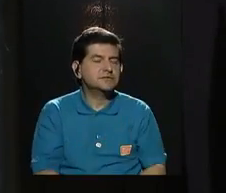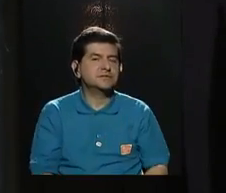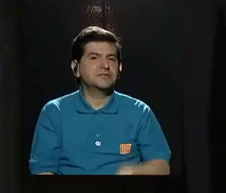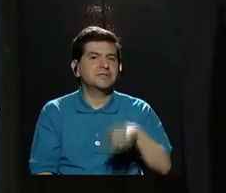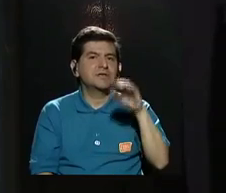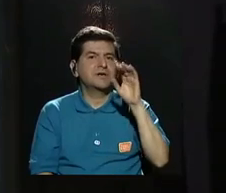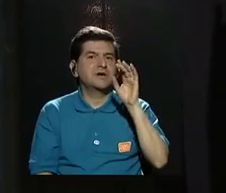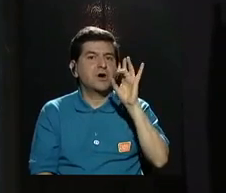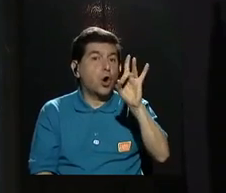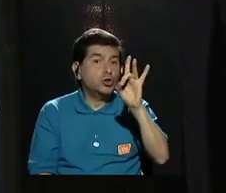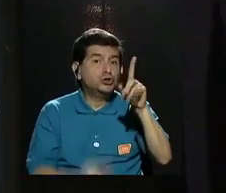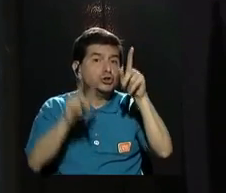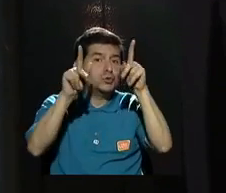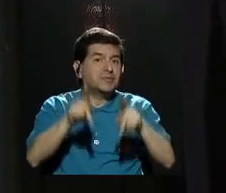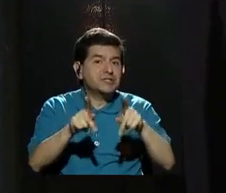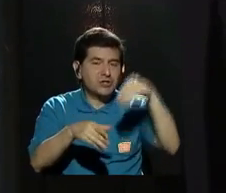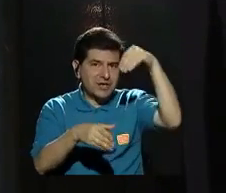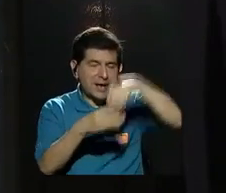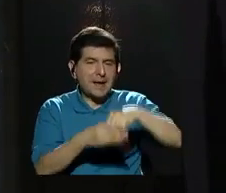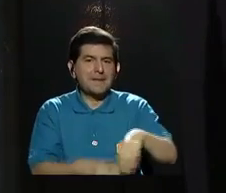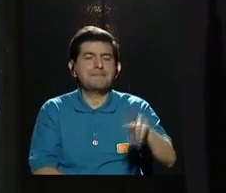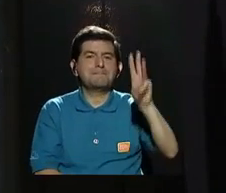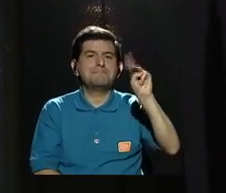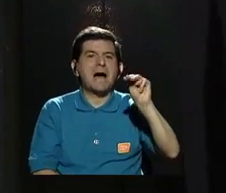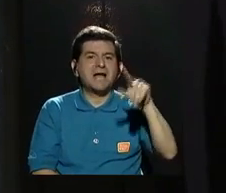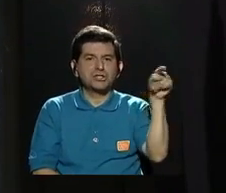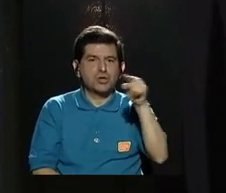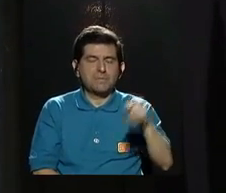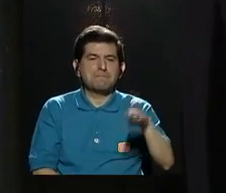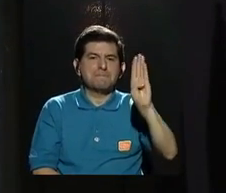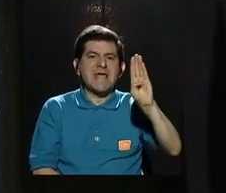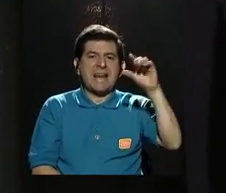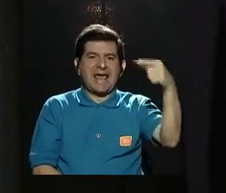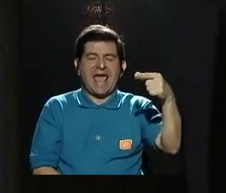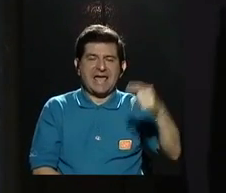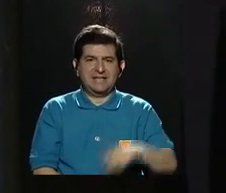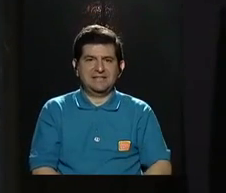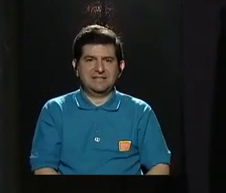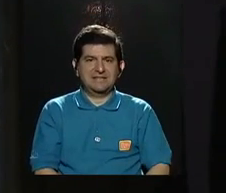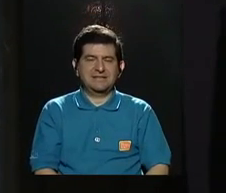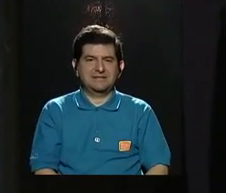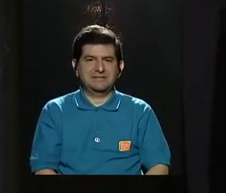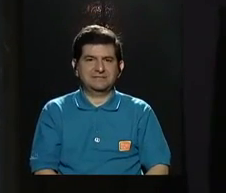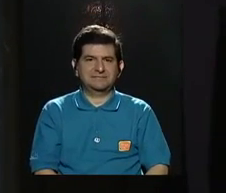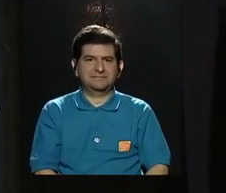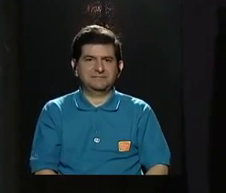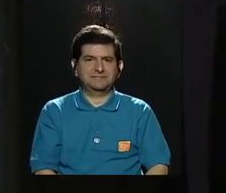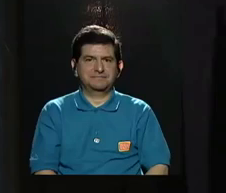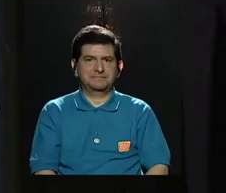including Mark Zuckerberg, Bill Gates, Jeff Bezos,